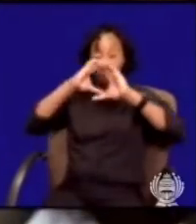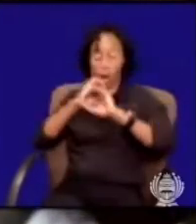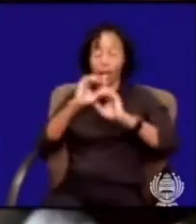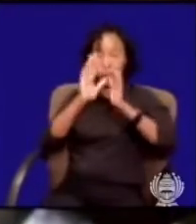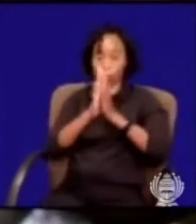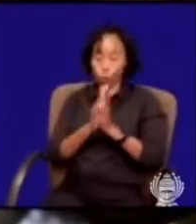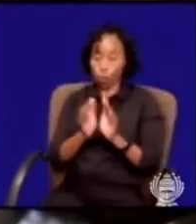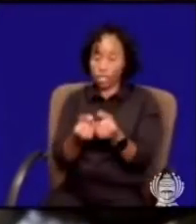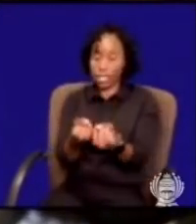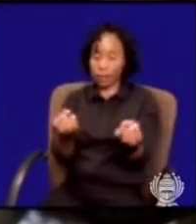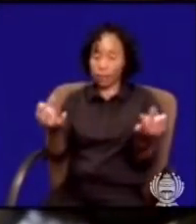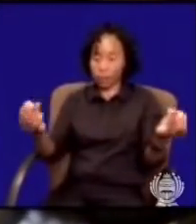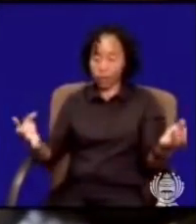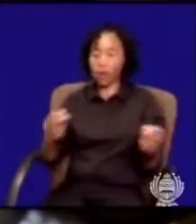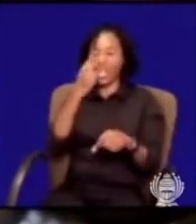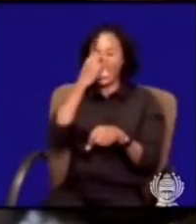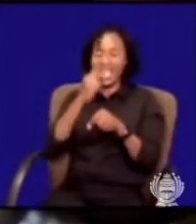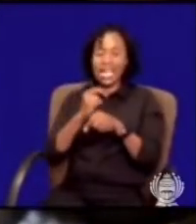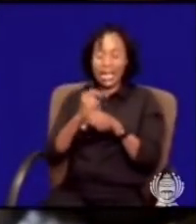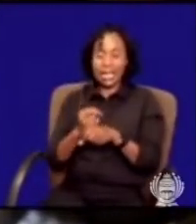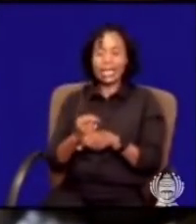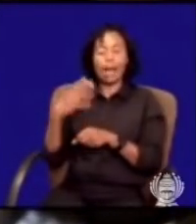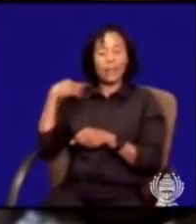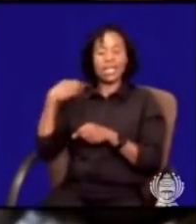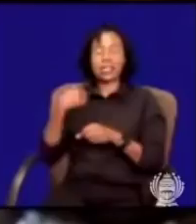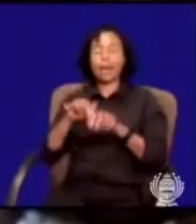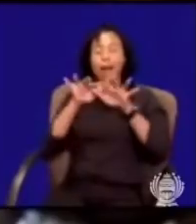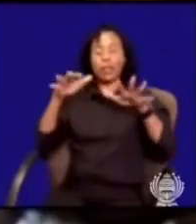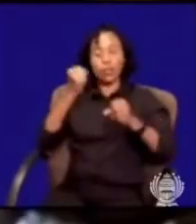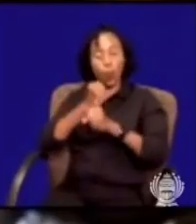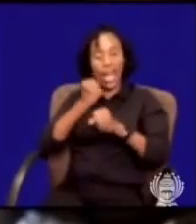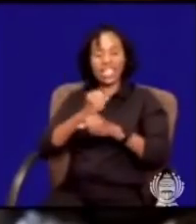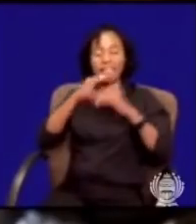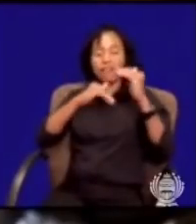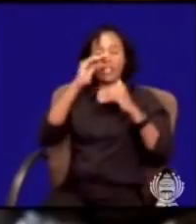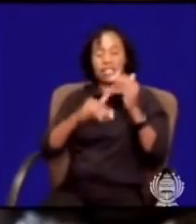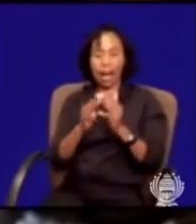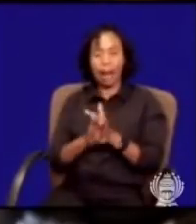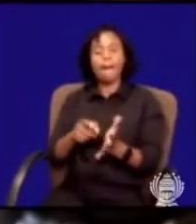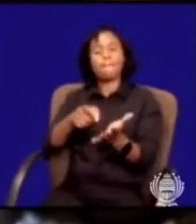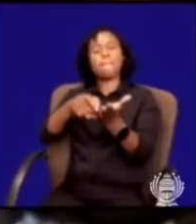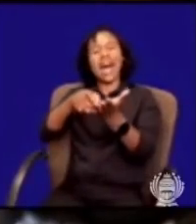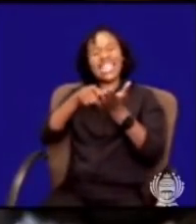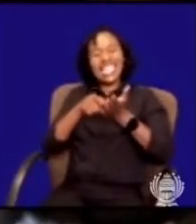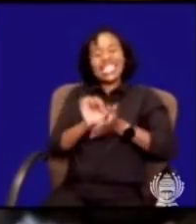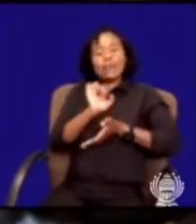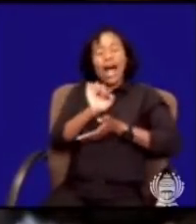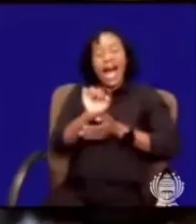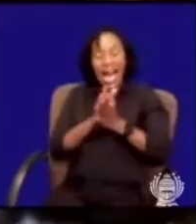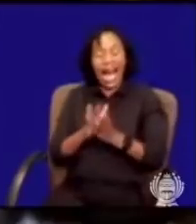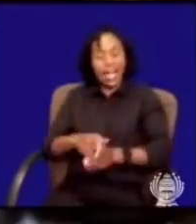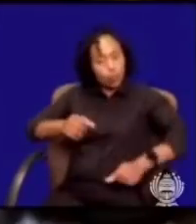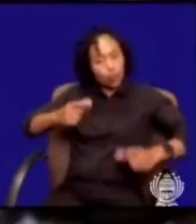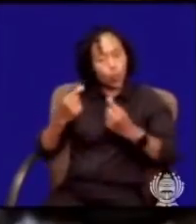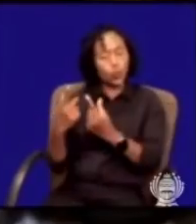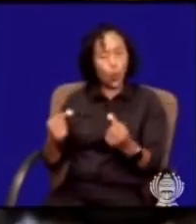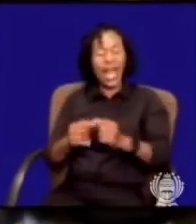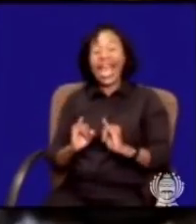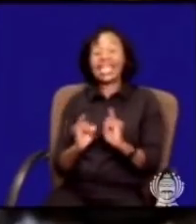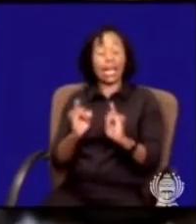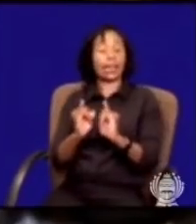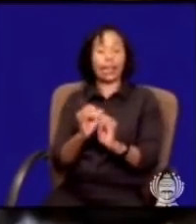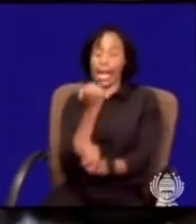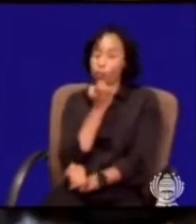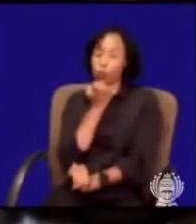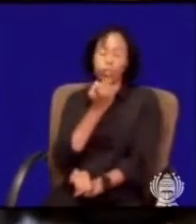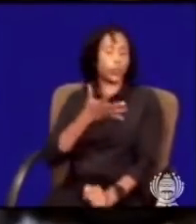the Minister of the Department of Public Works and Infrastructure to fulfill her mandate, urgently and with no excuses. When